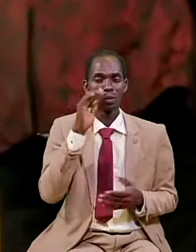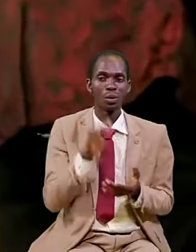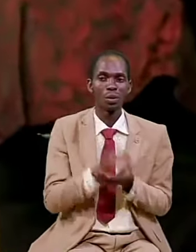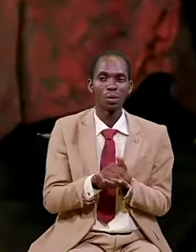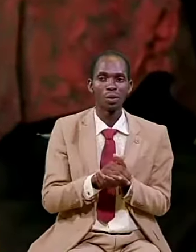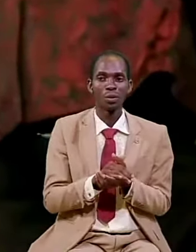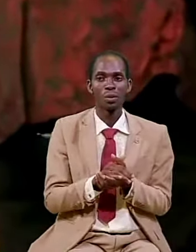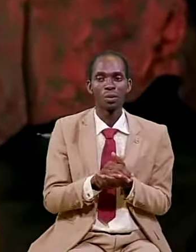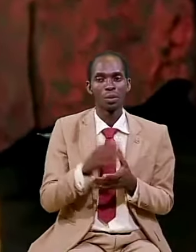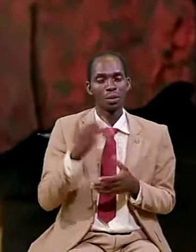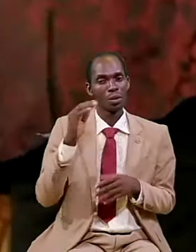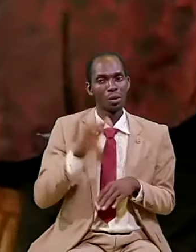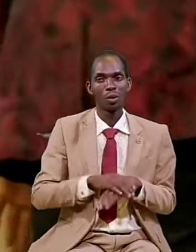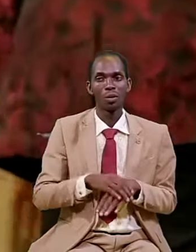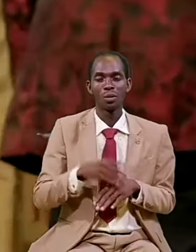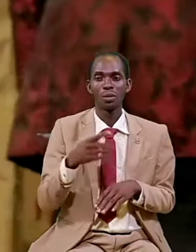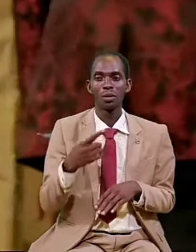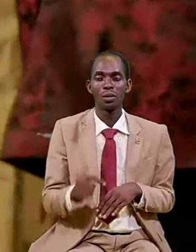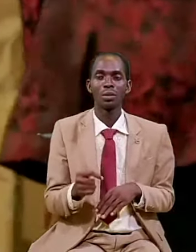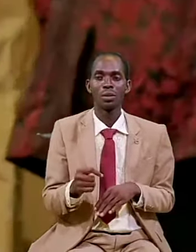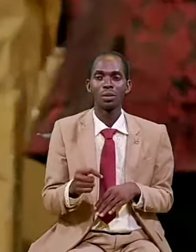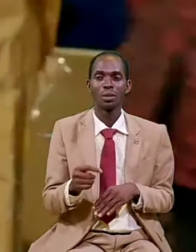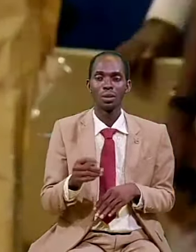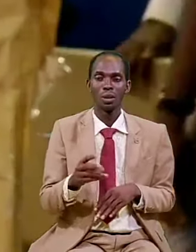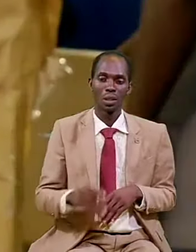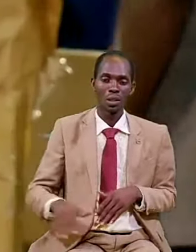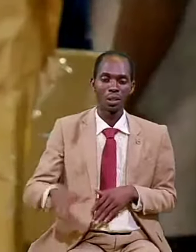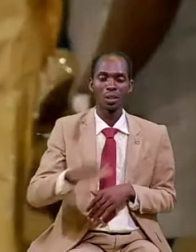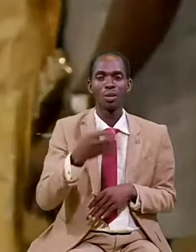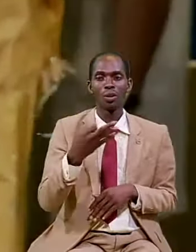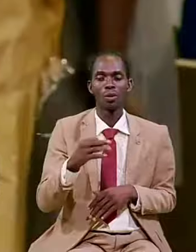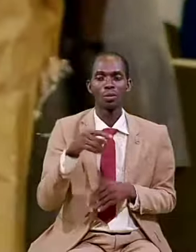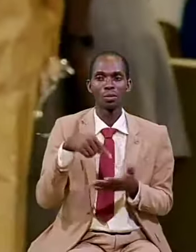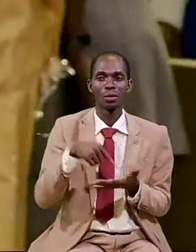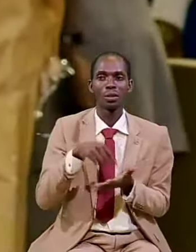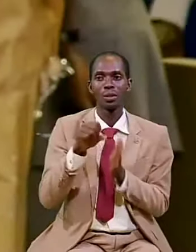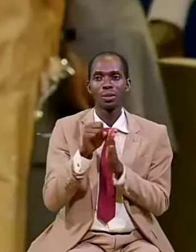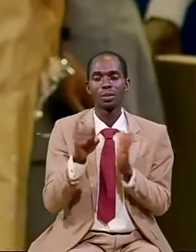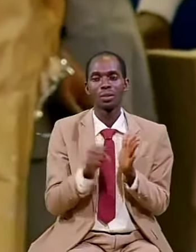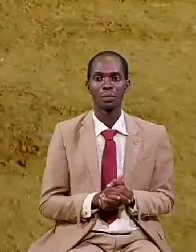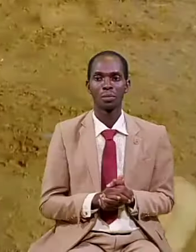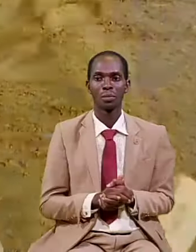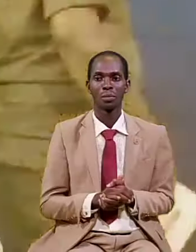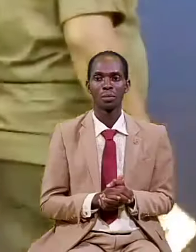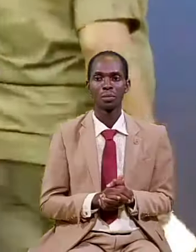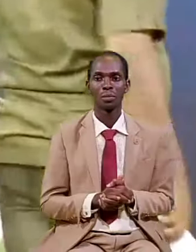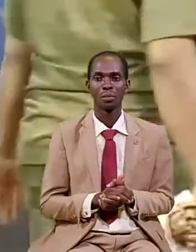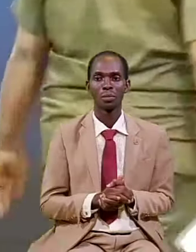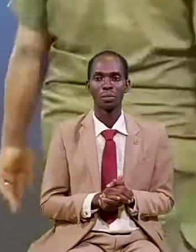the land of Taraba State and the entire world.